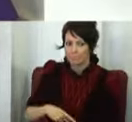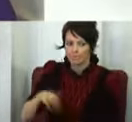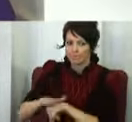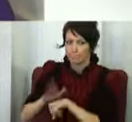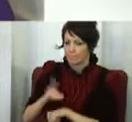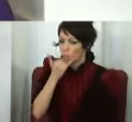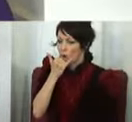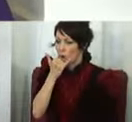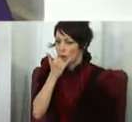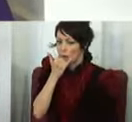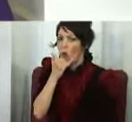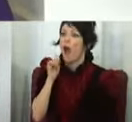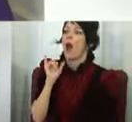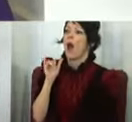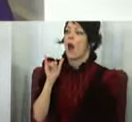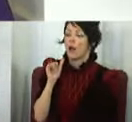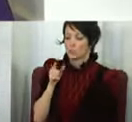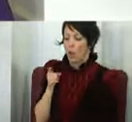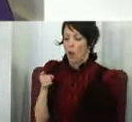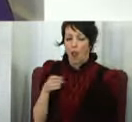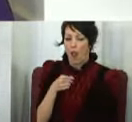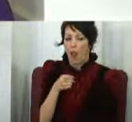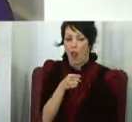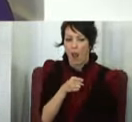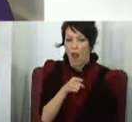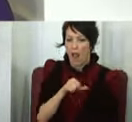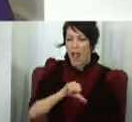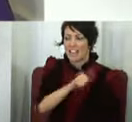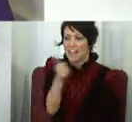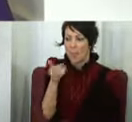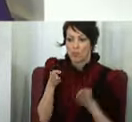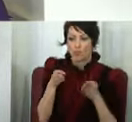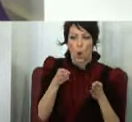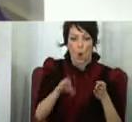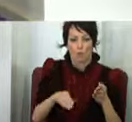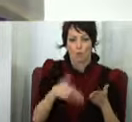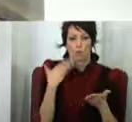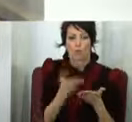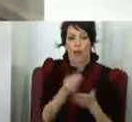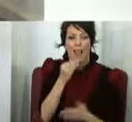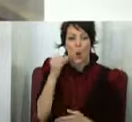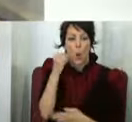by another road. Hear what the Spirit says today.